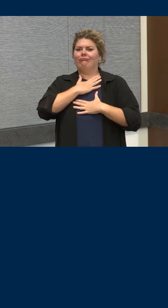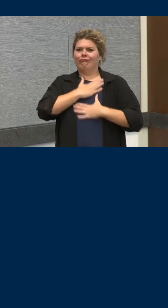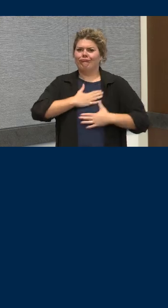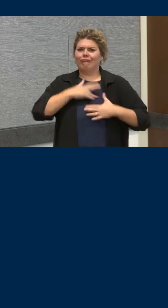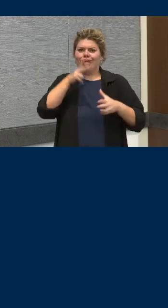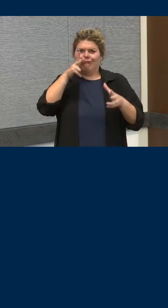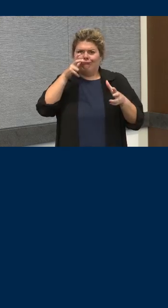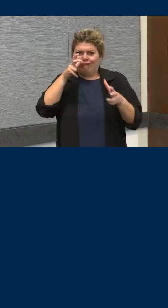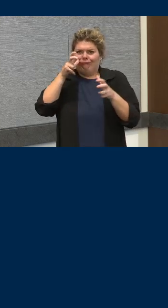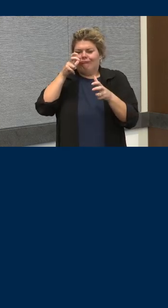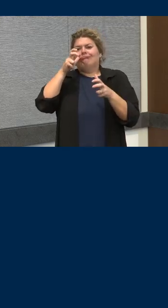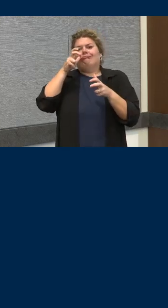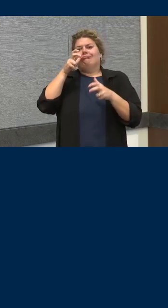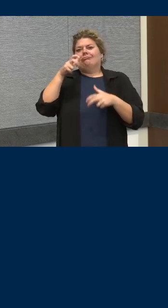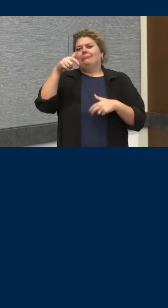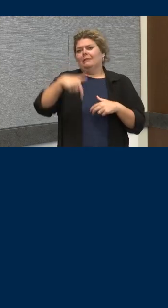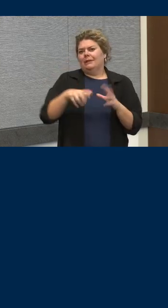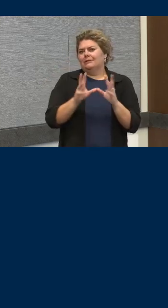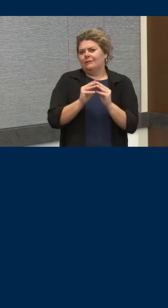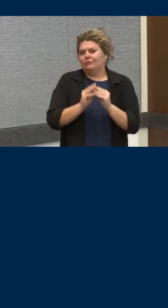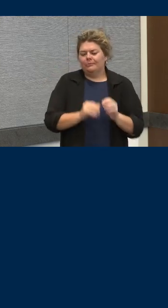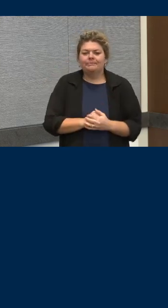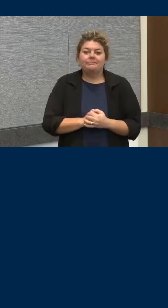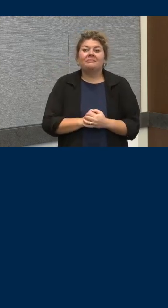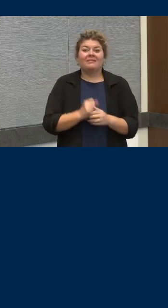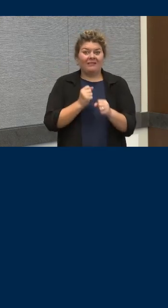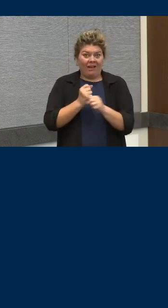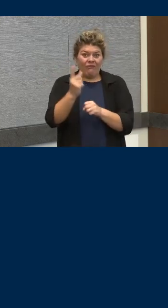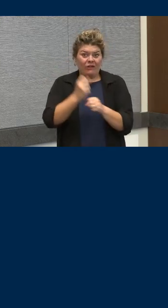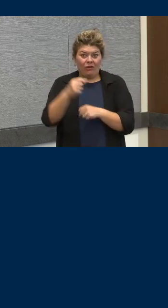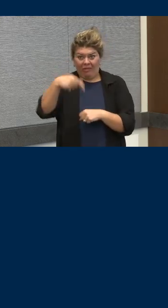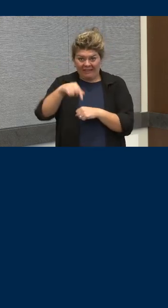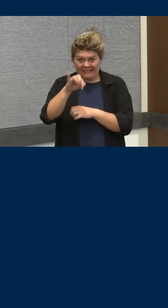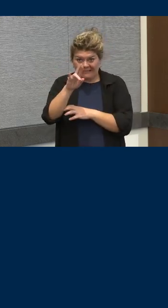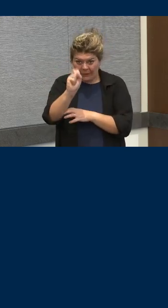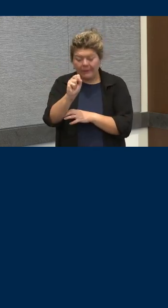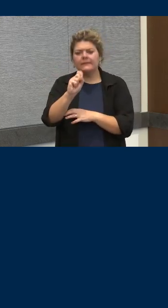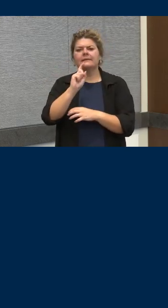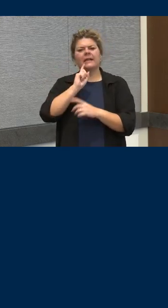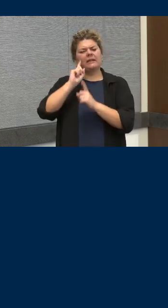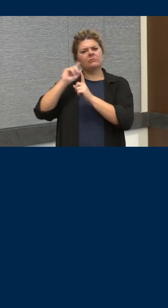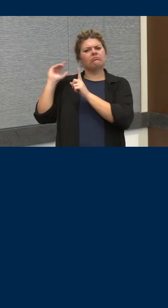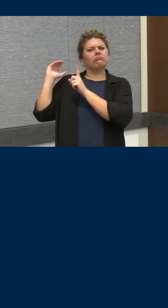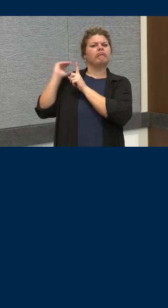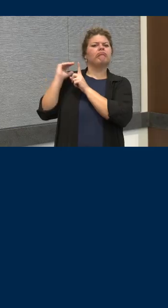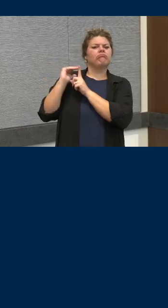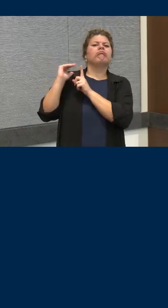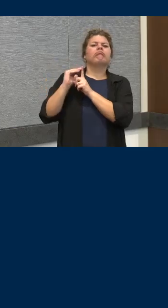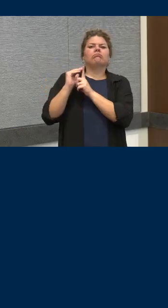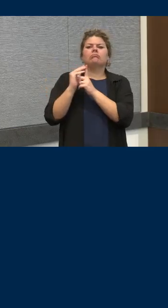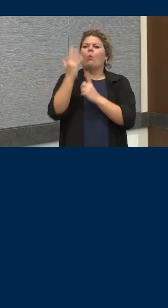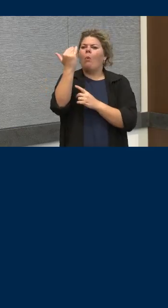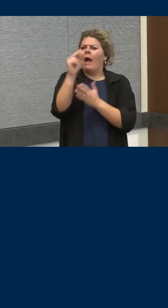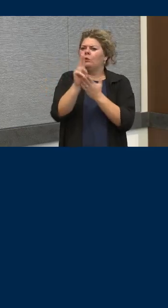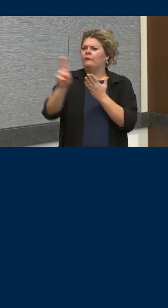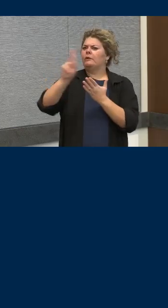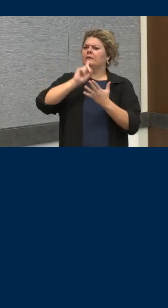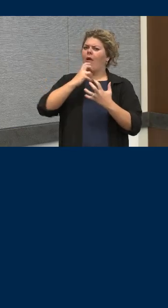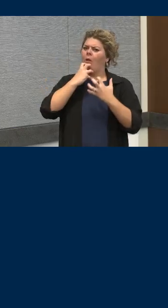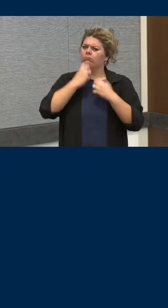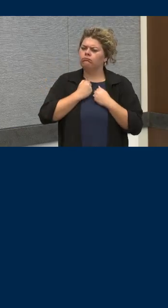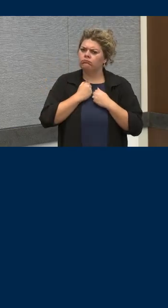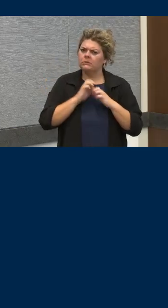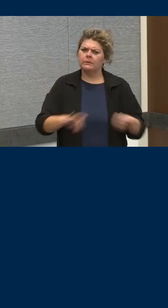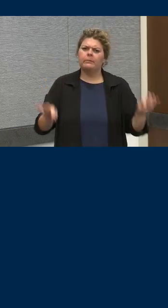for a great session. Each year, this series stands as a reminder of why universities matter: